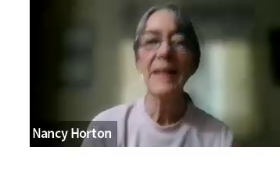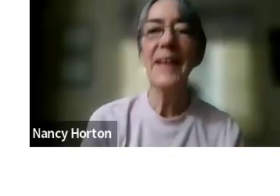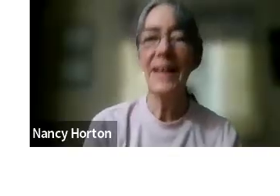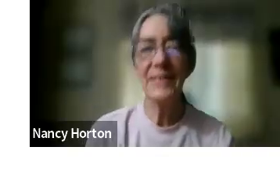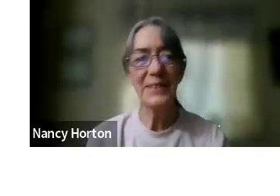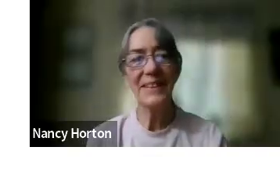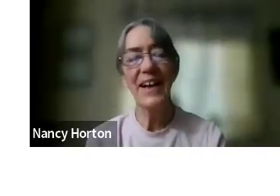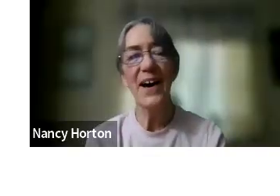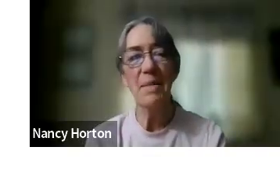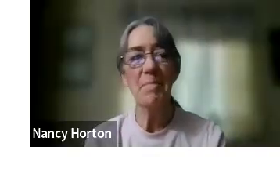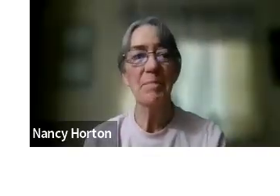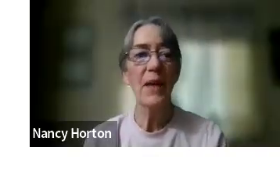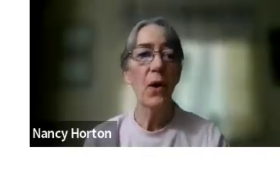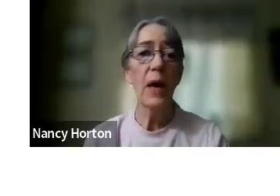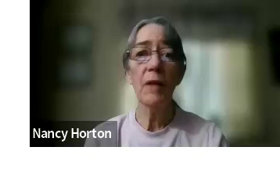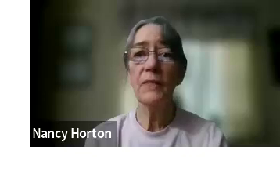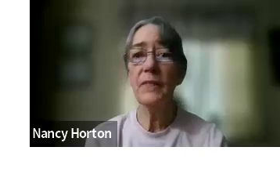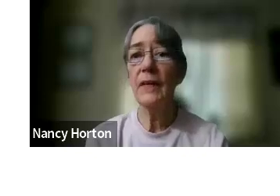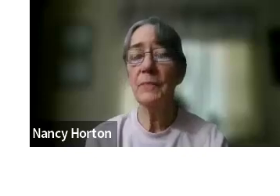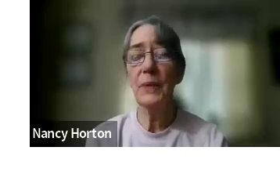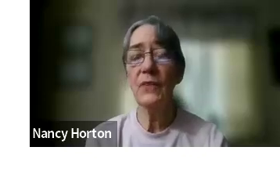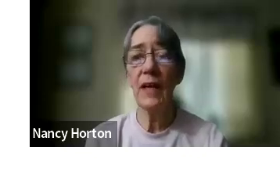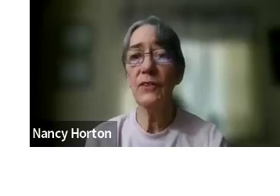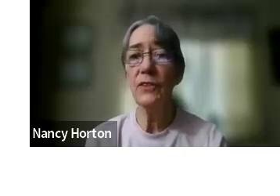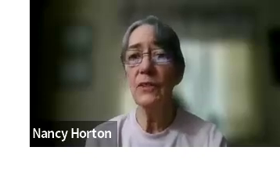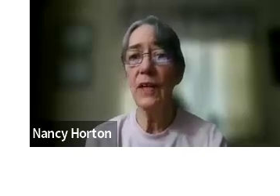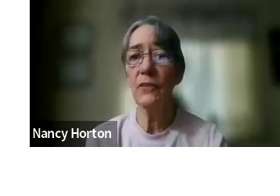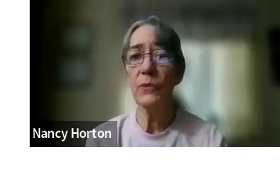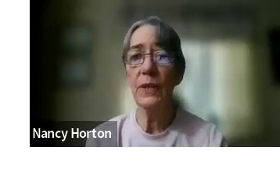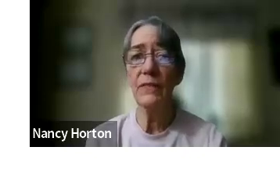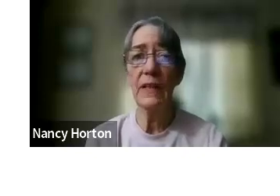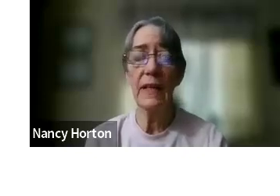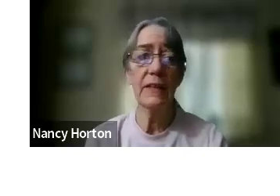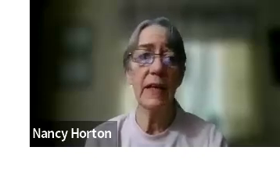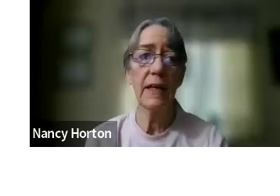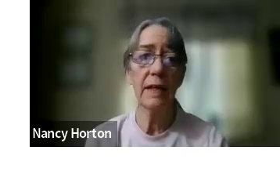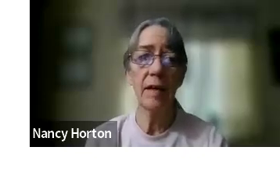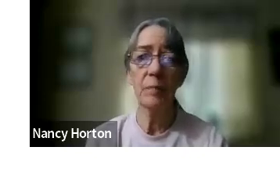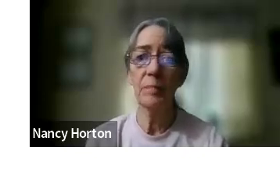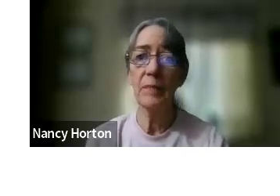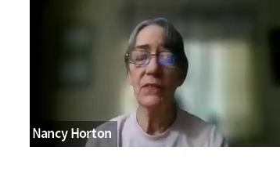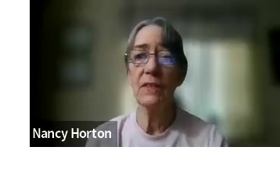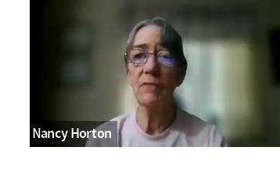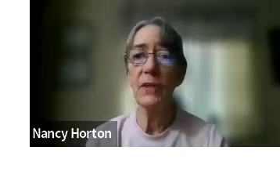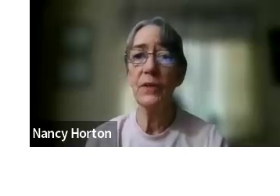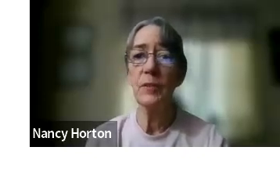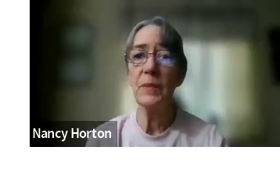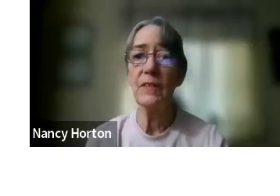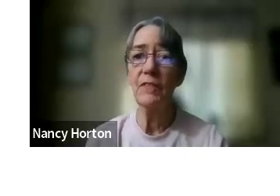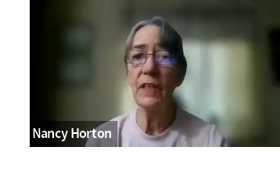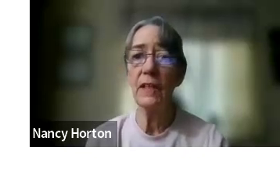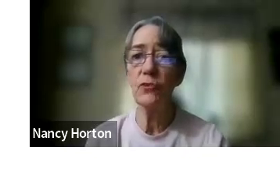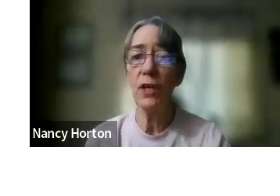back. Yeah, certainly. Well, both Title II and Title III of the ADA give us some